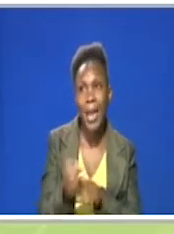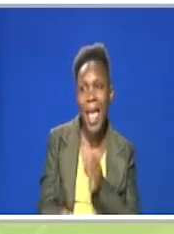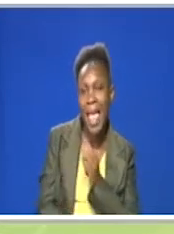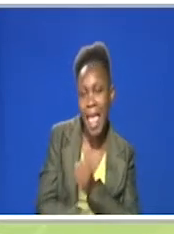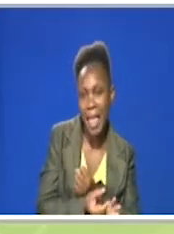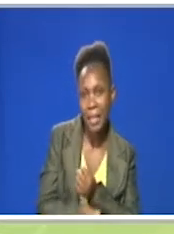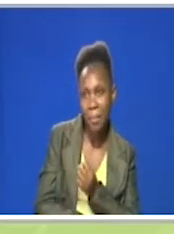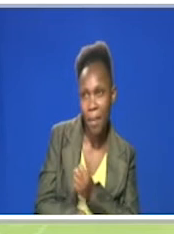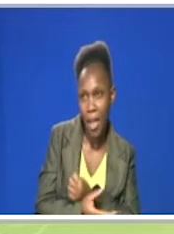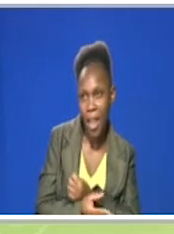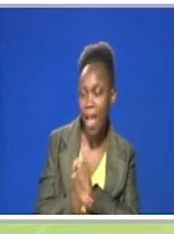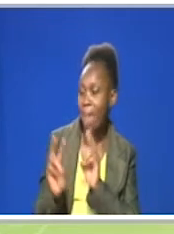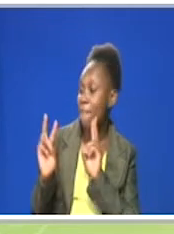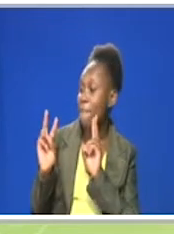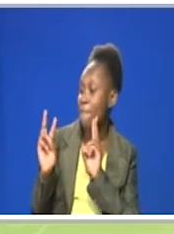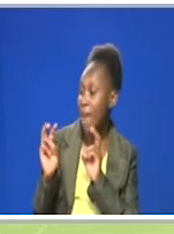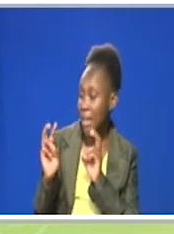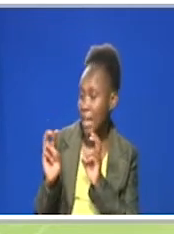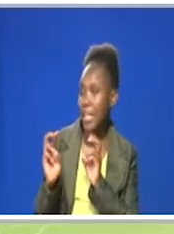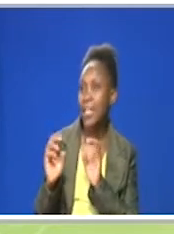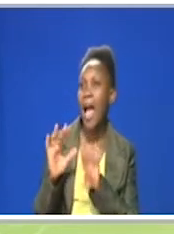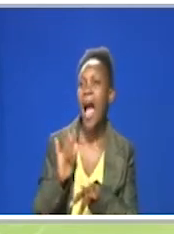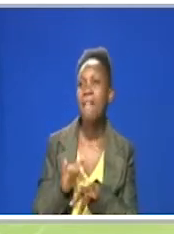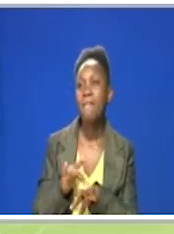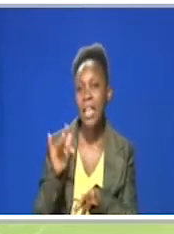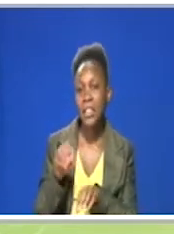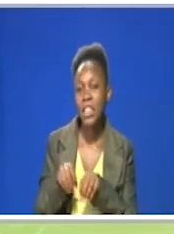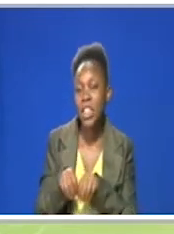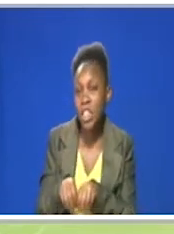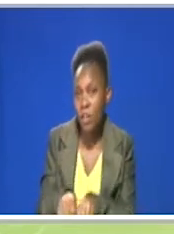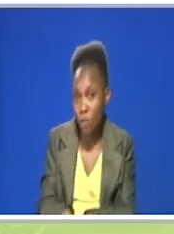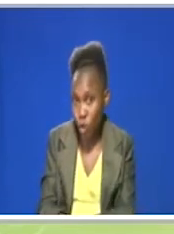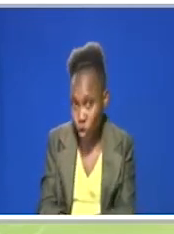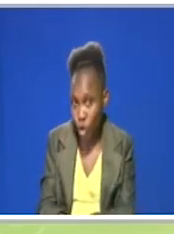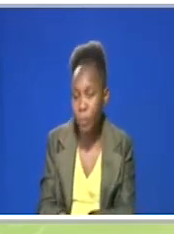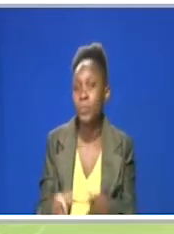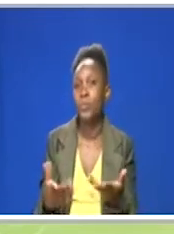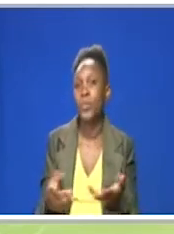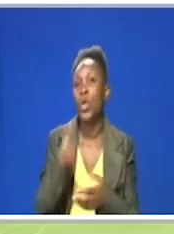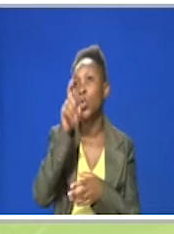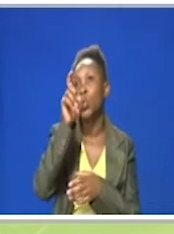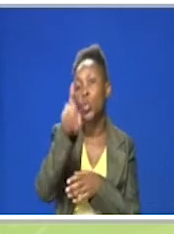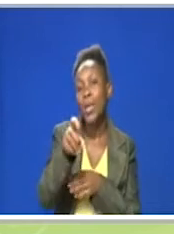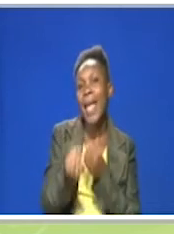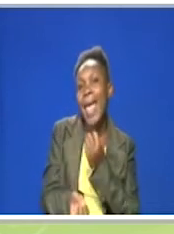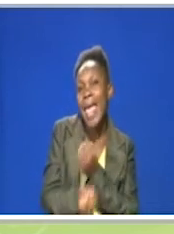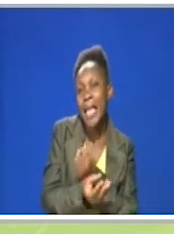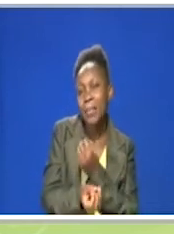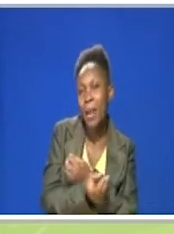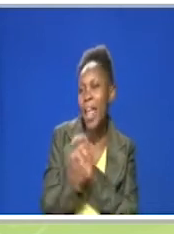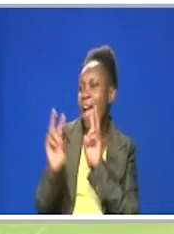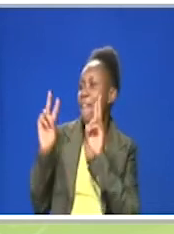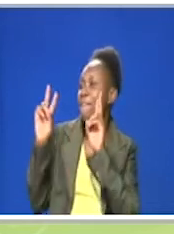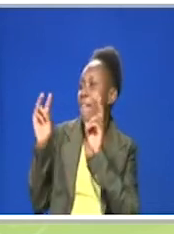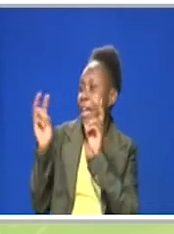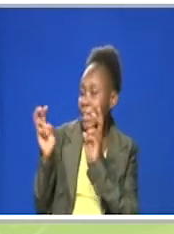explain the factors affecting division. You should be able to explain the factors